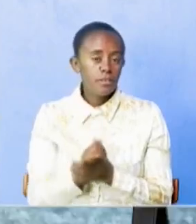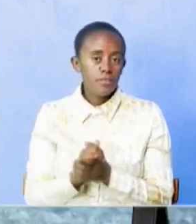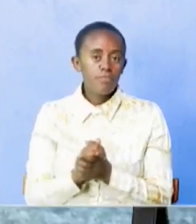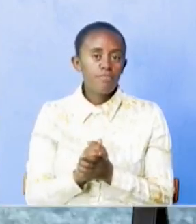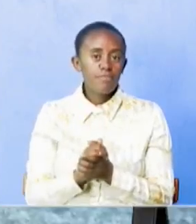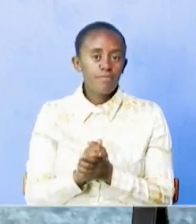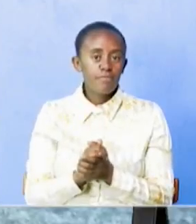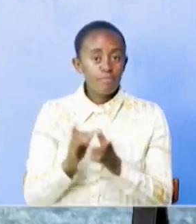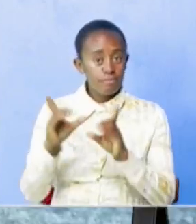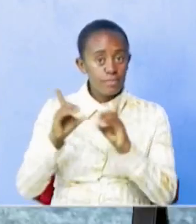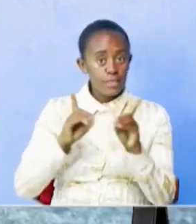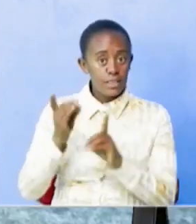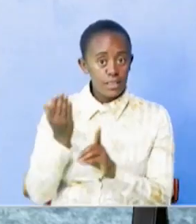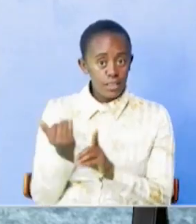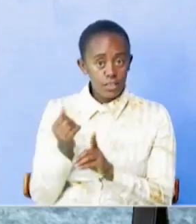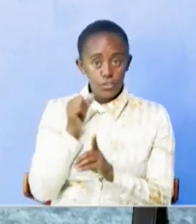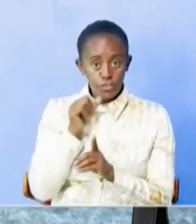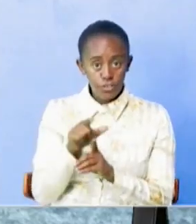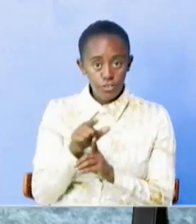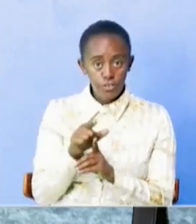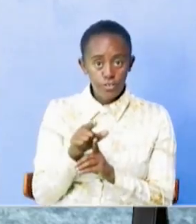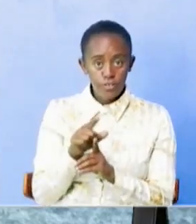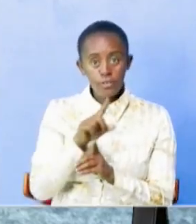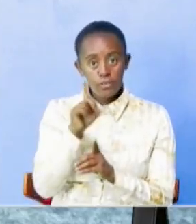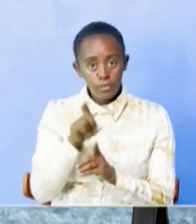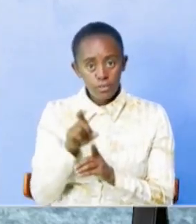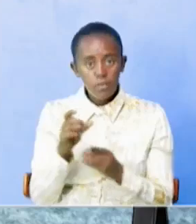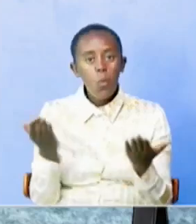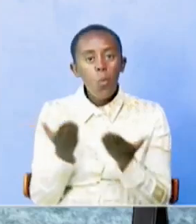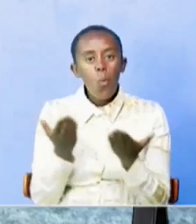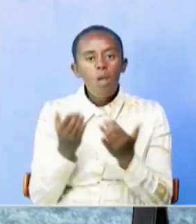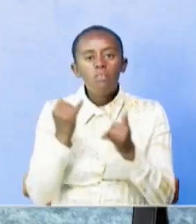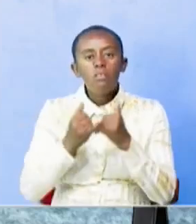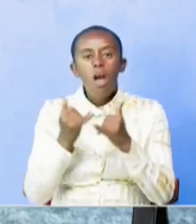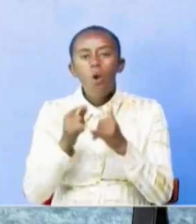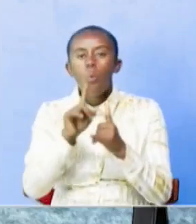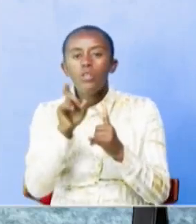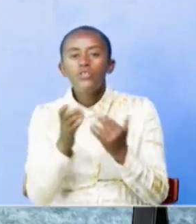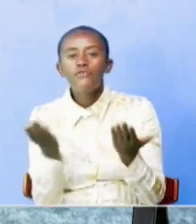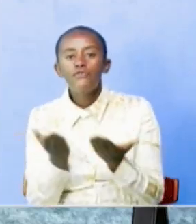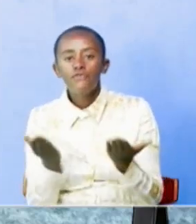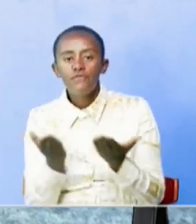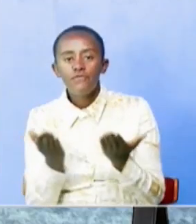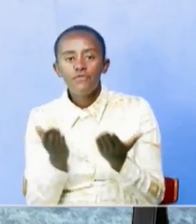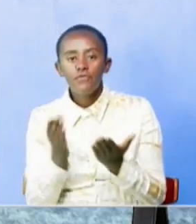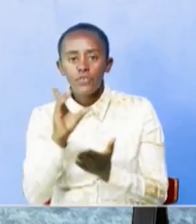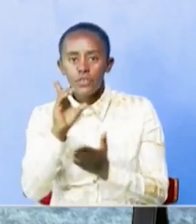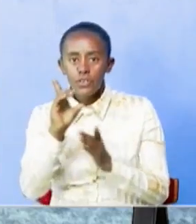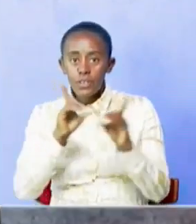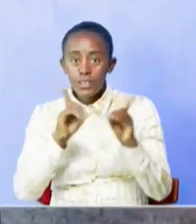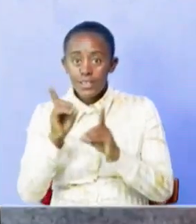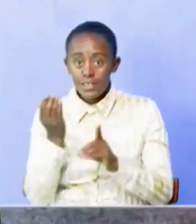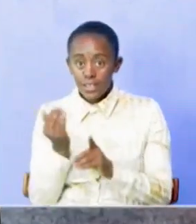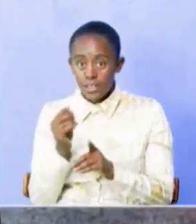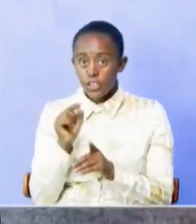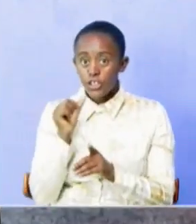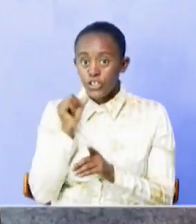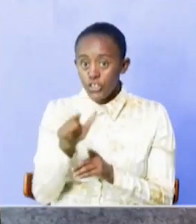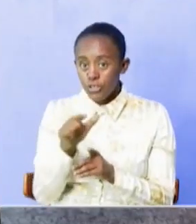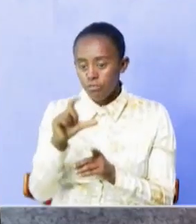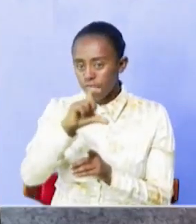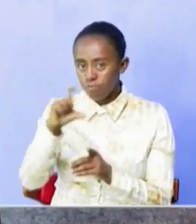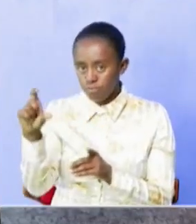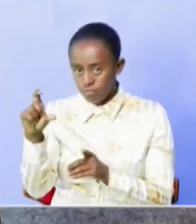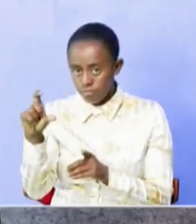Question mark. Okay? So where is the tag question? Here it is. Did she? She did not